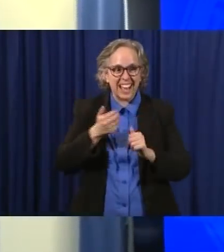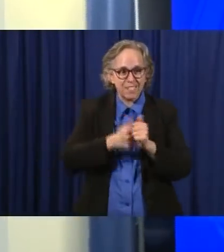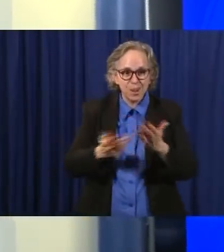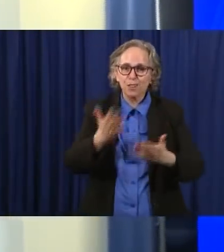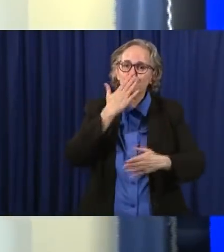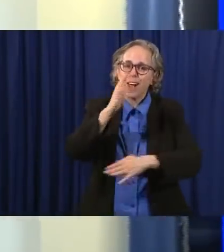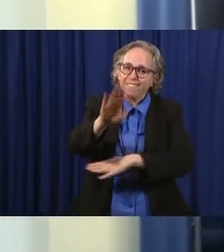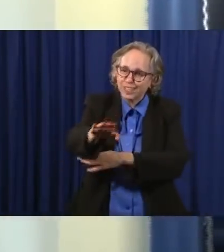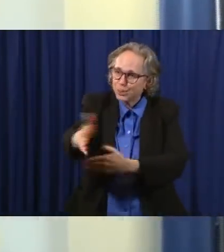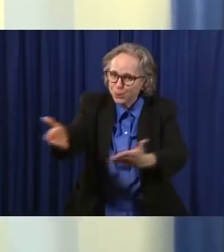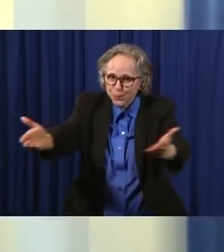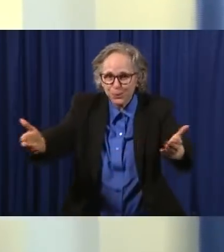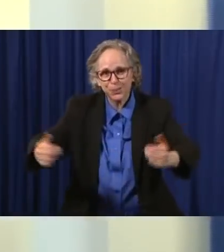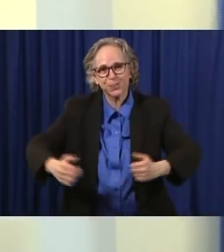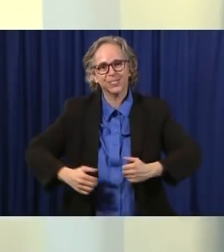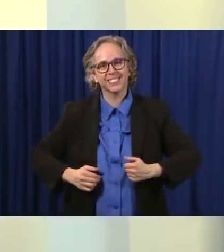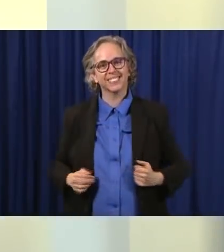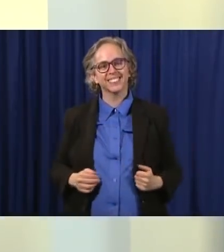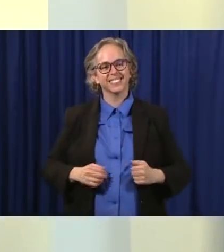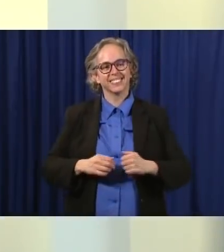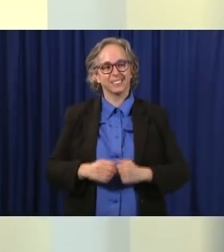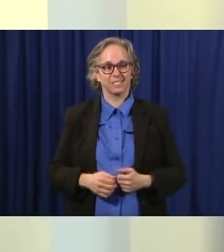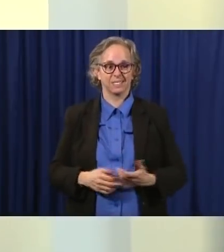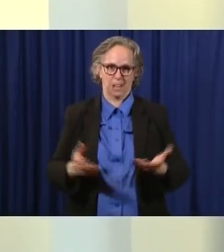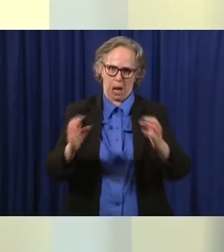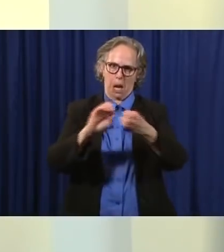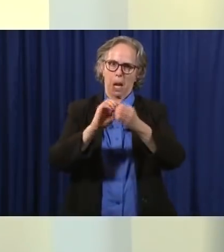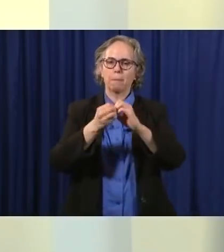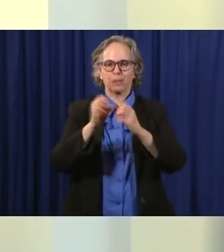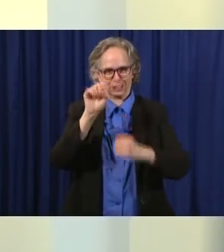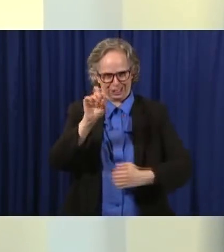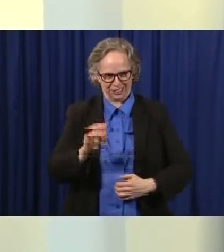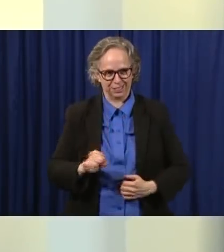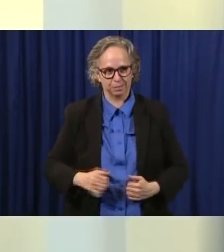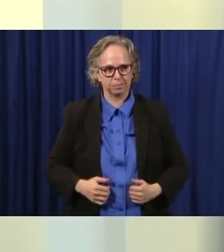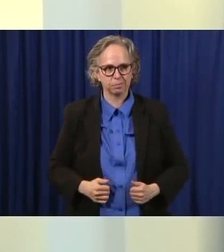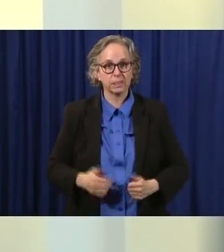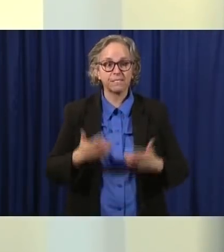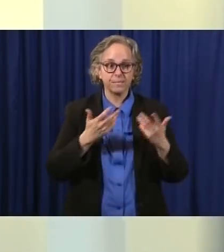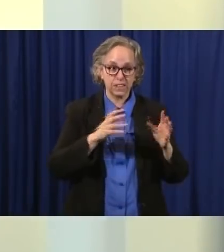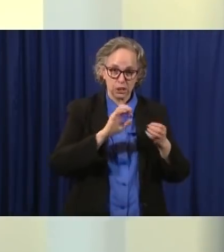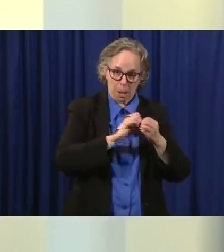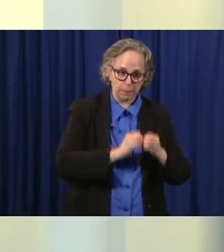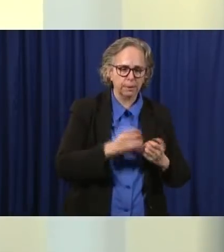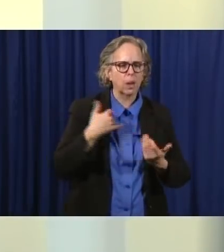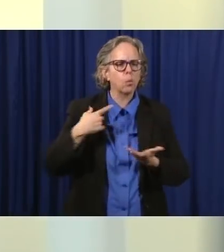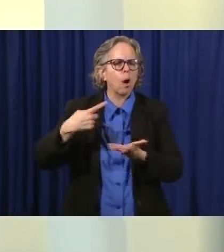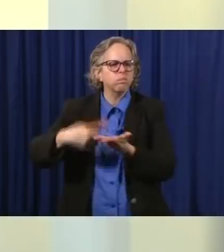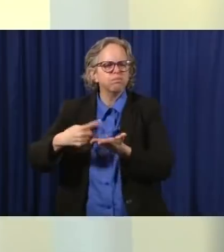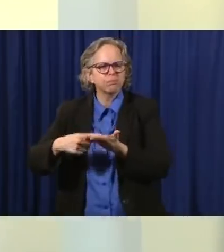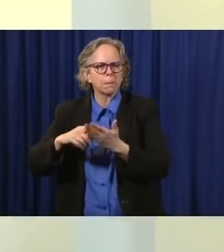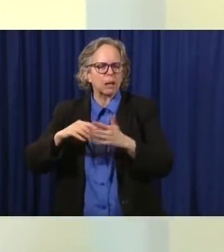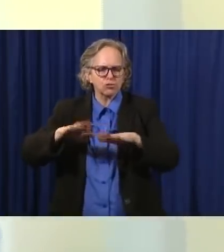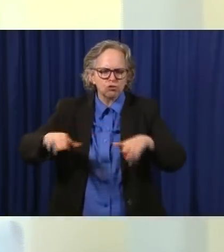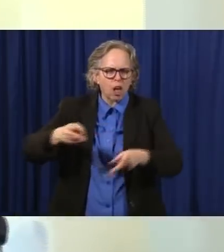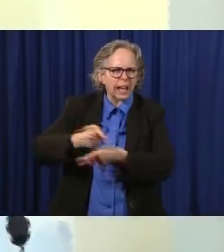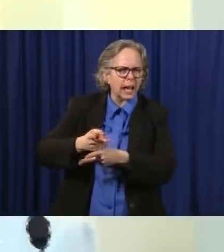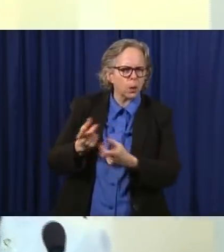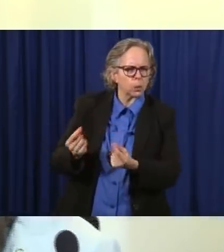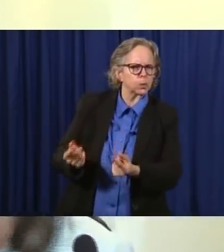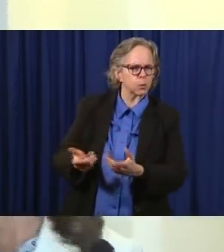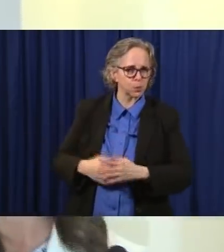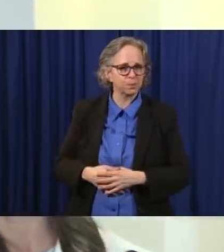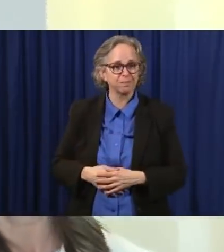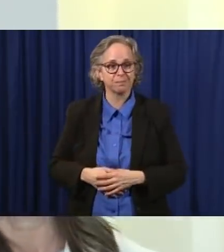afternoon. I'd like to start with sharing some numbers, and then we're going to talk a little bit more about childcare. So first of